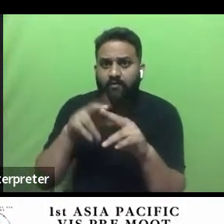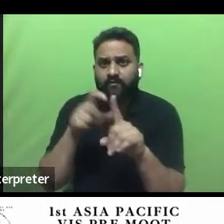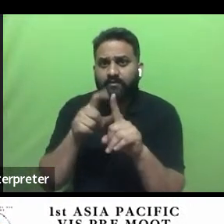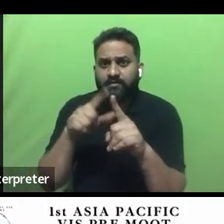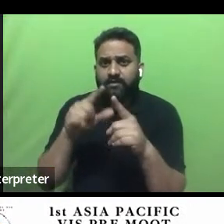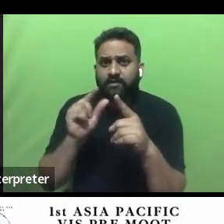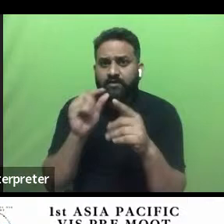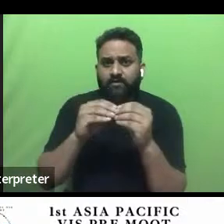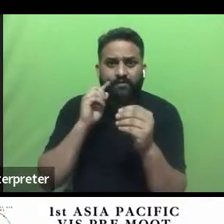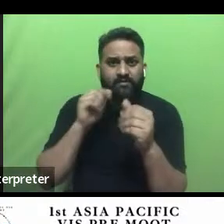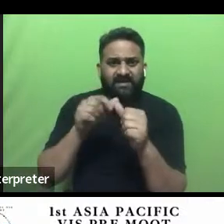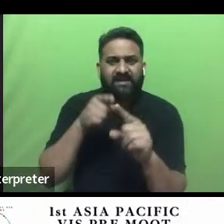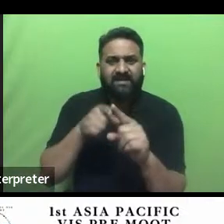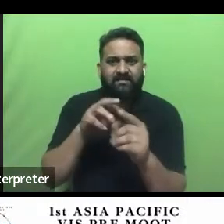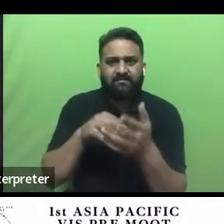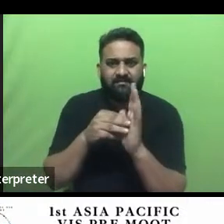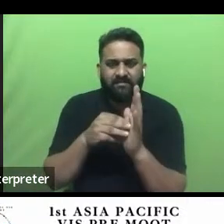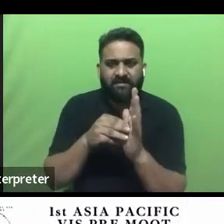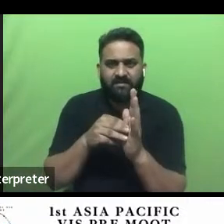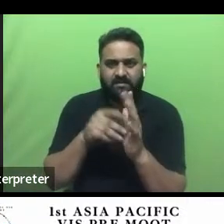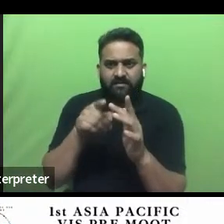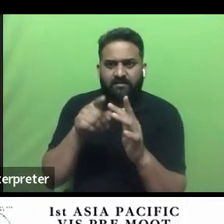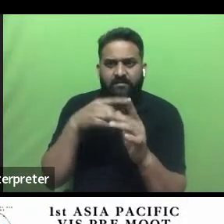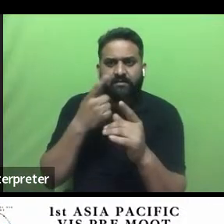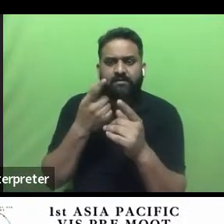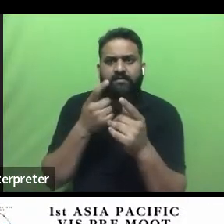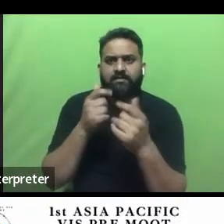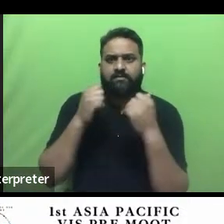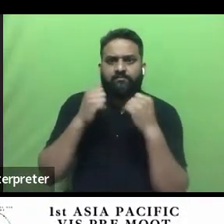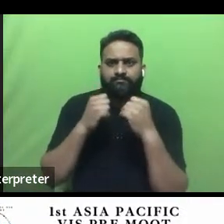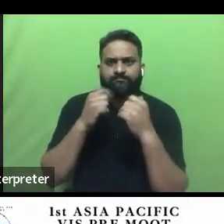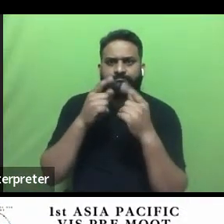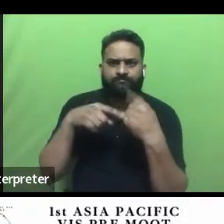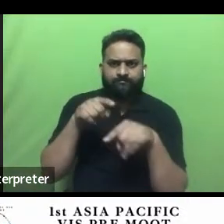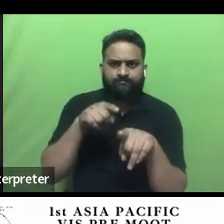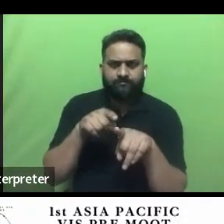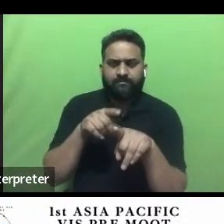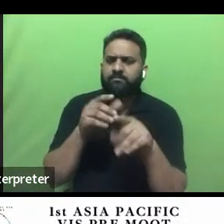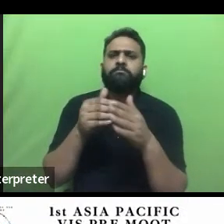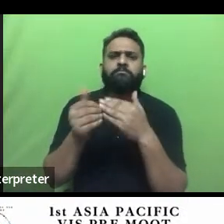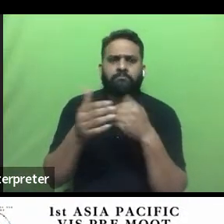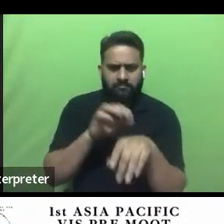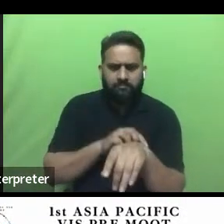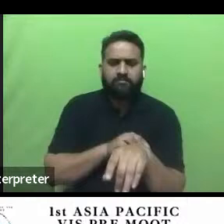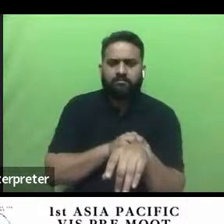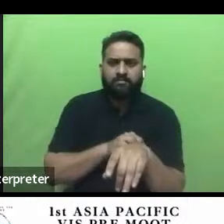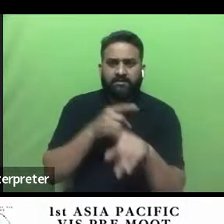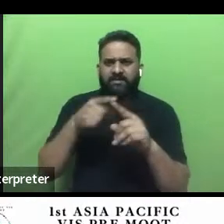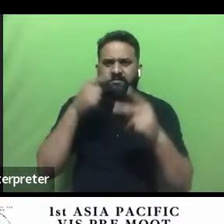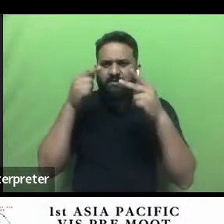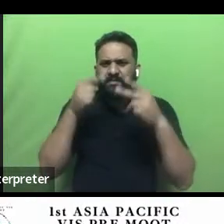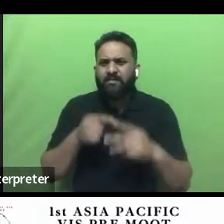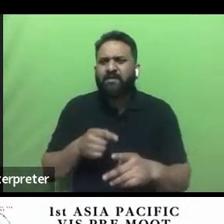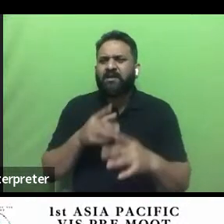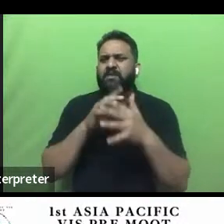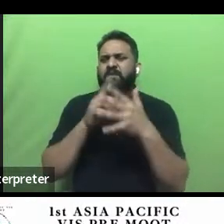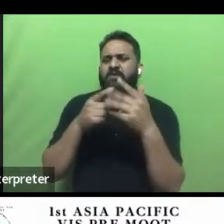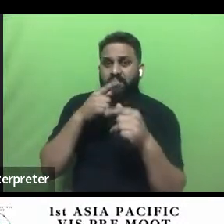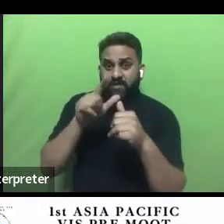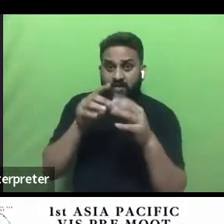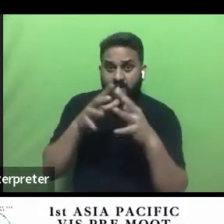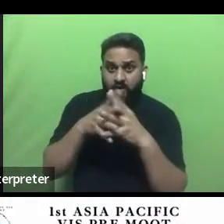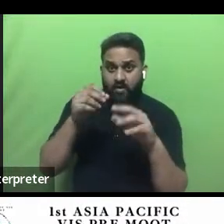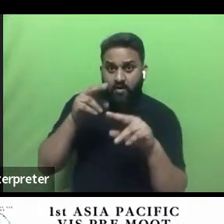as a result of it being the seat of arbitration. However, not at all points of time does the law of the seat